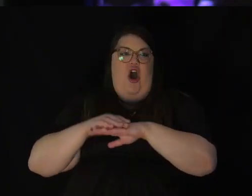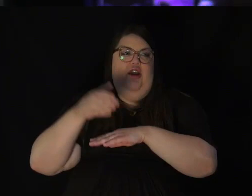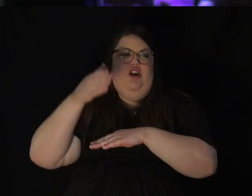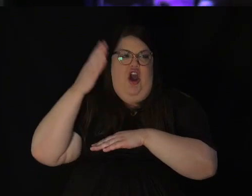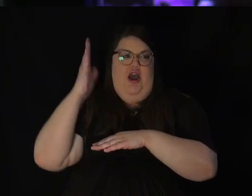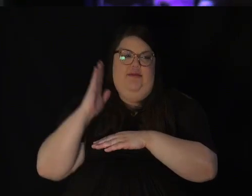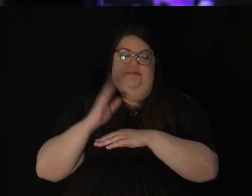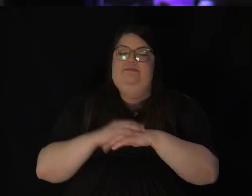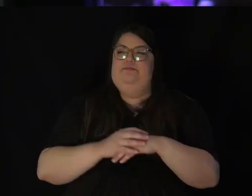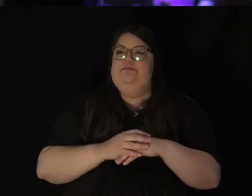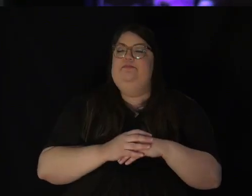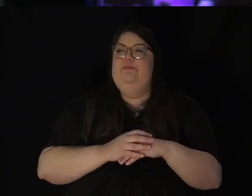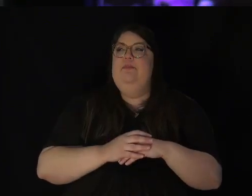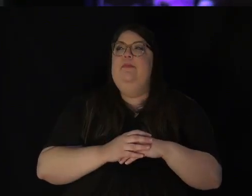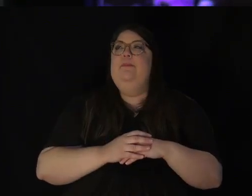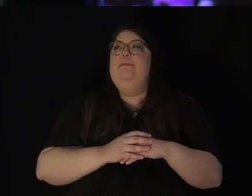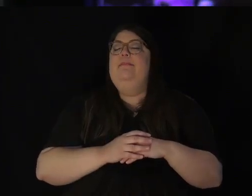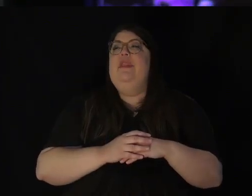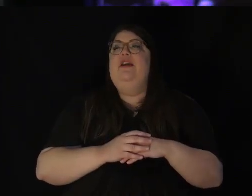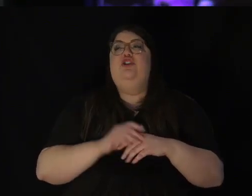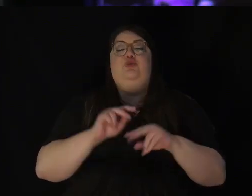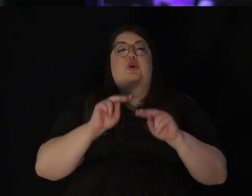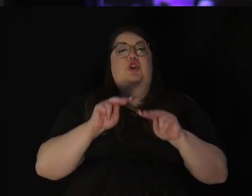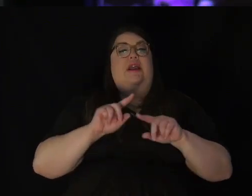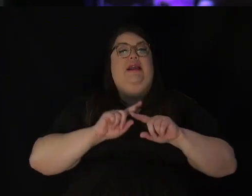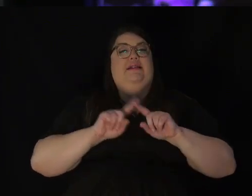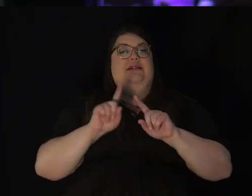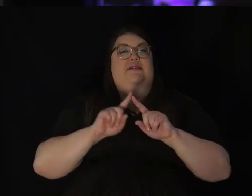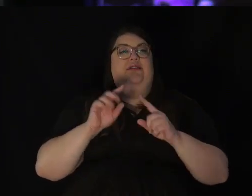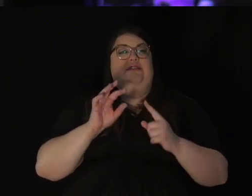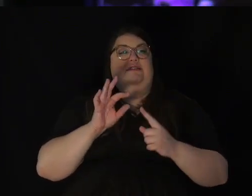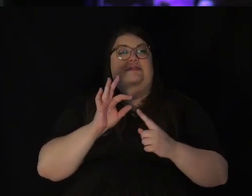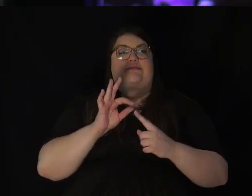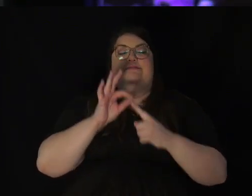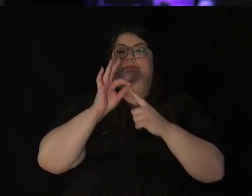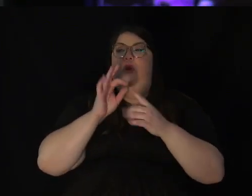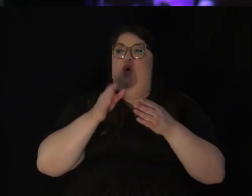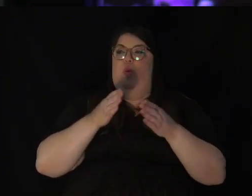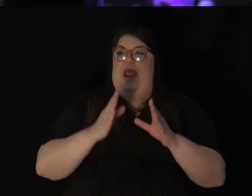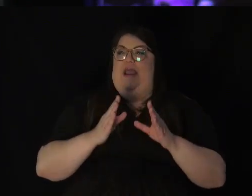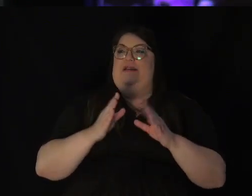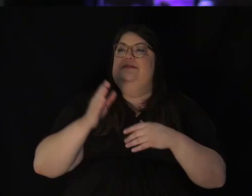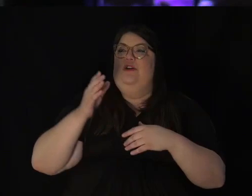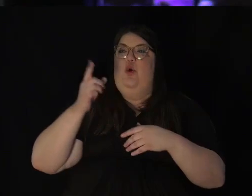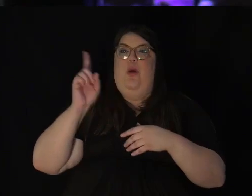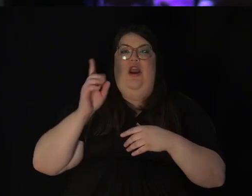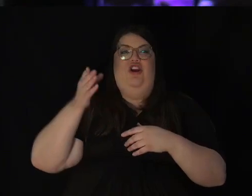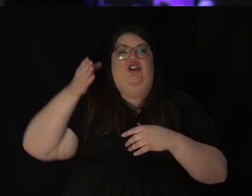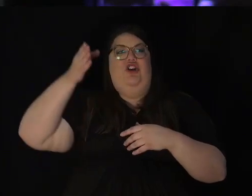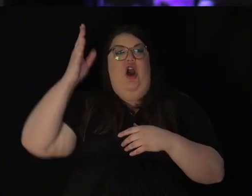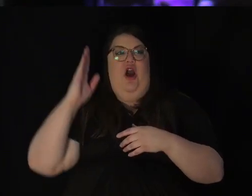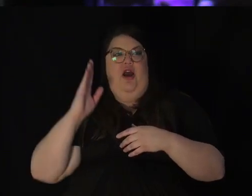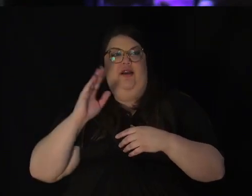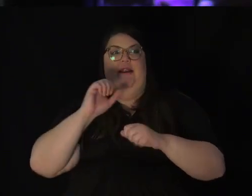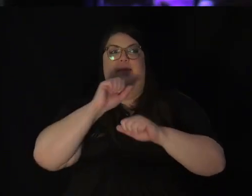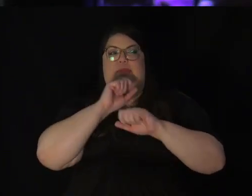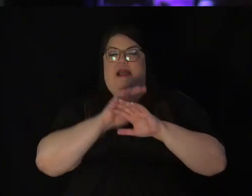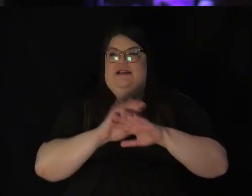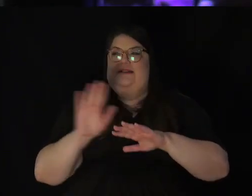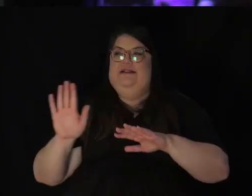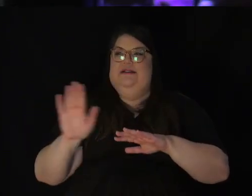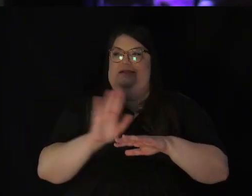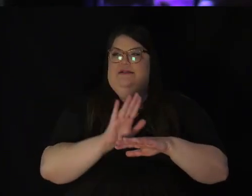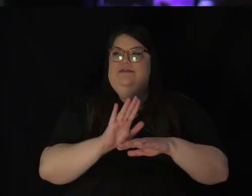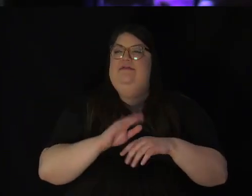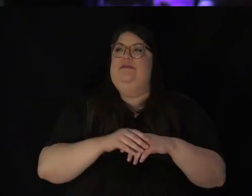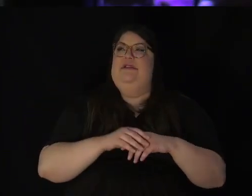going to look at the specific ways in which God blesses his faithful people.